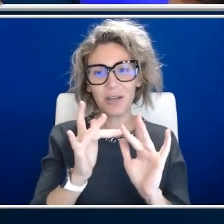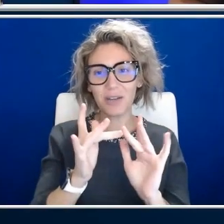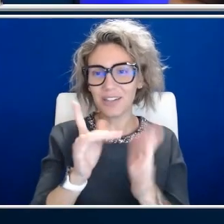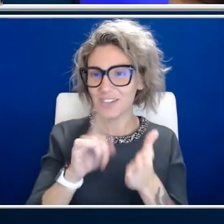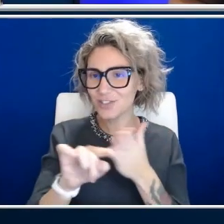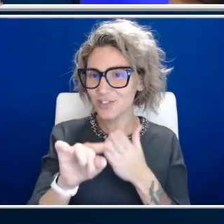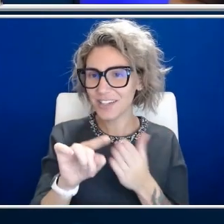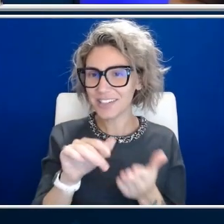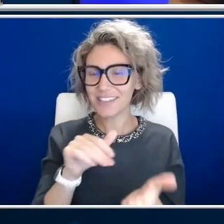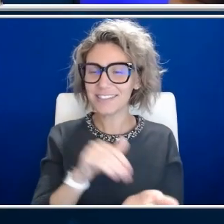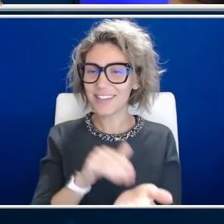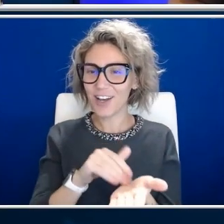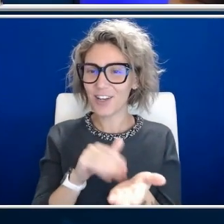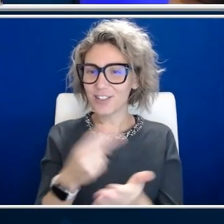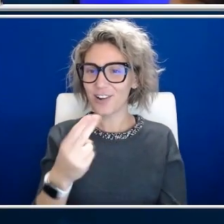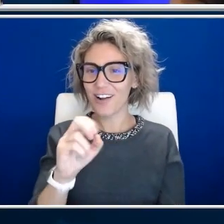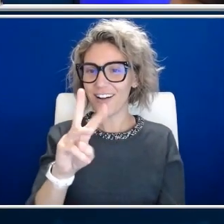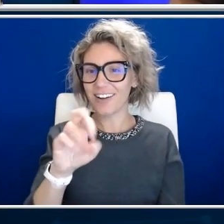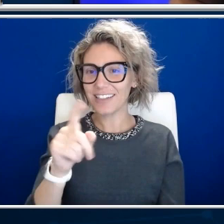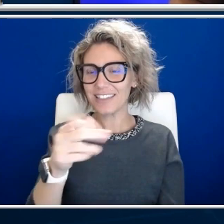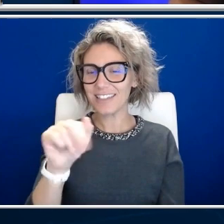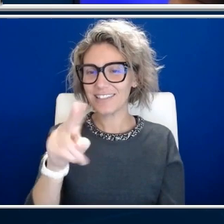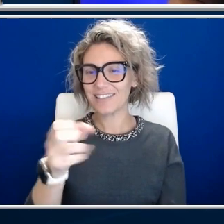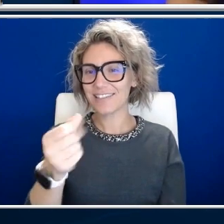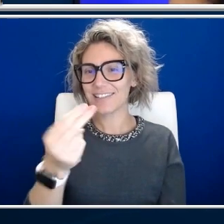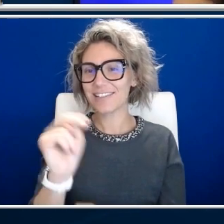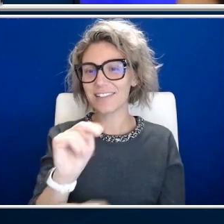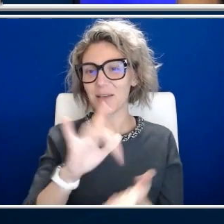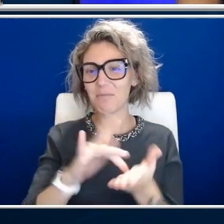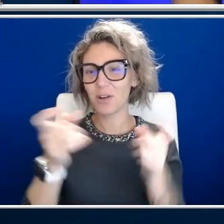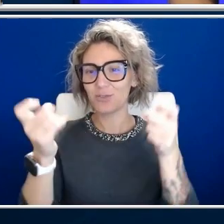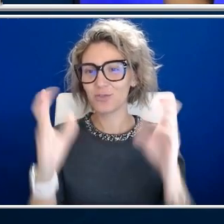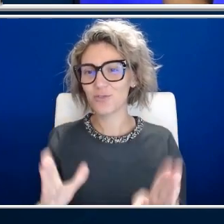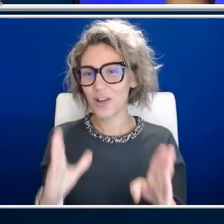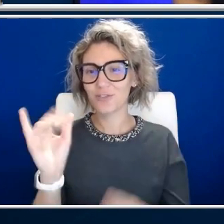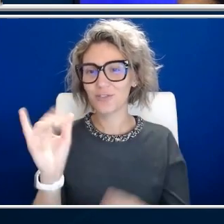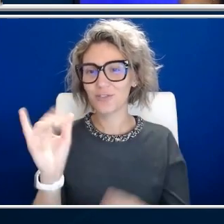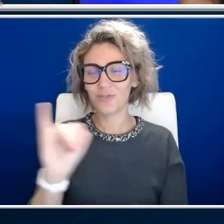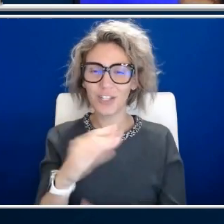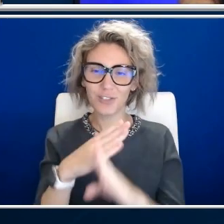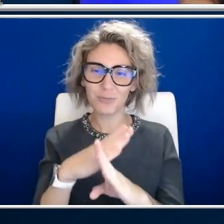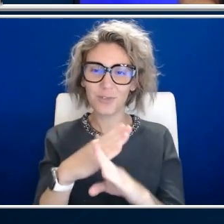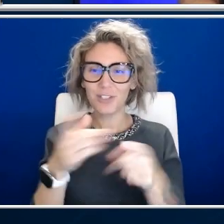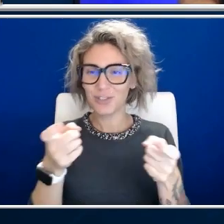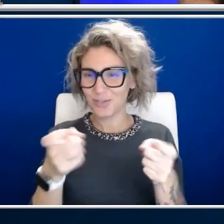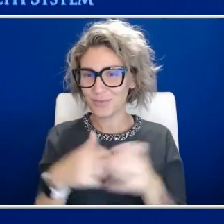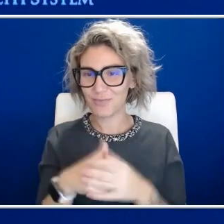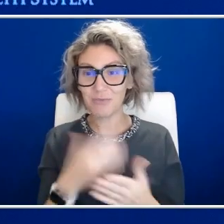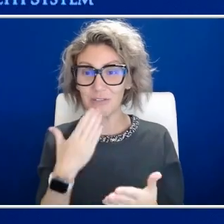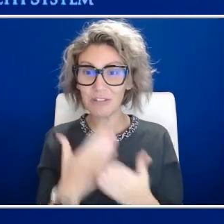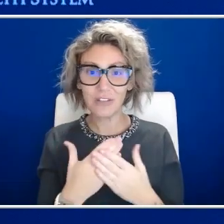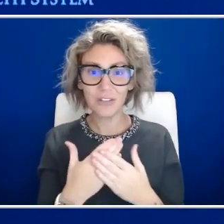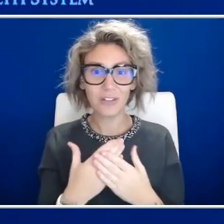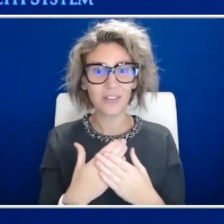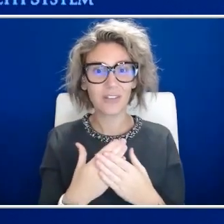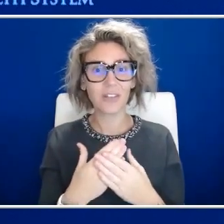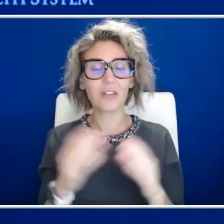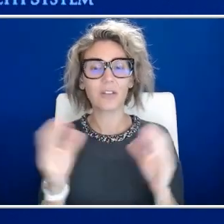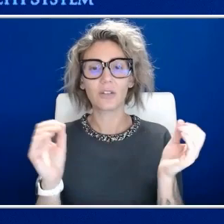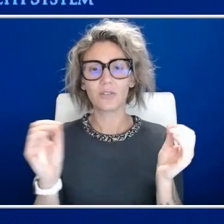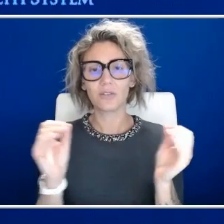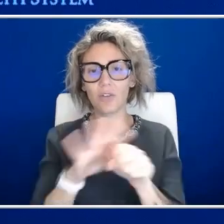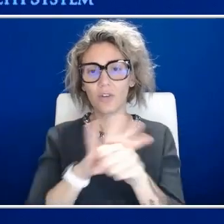Dana Hawkinson, Medical Director of Infection Prevention and Control. How are you? Hi, I'm doing pretty good. Yeah, we don't have a COVID count today. Again,